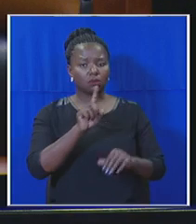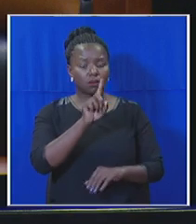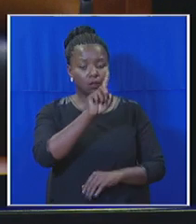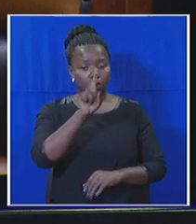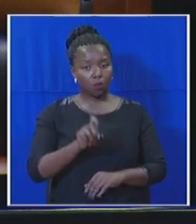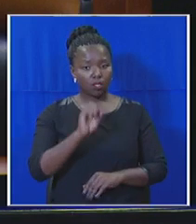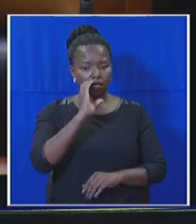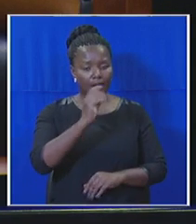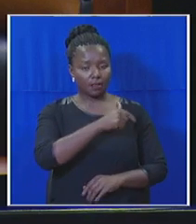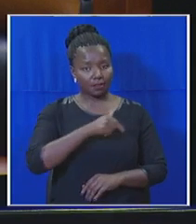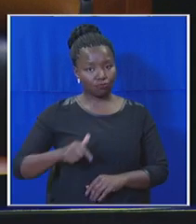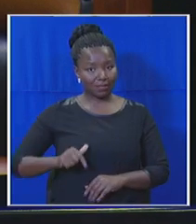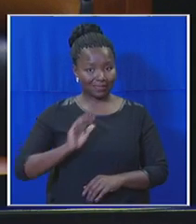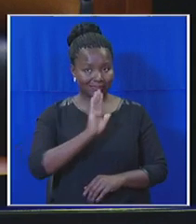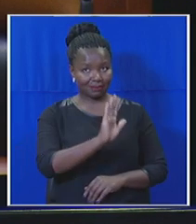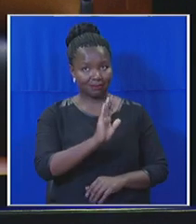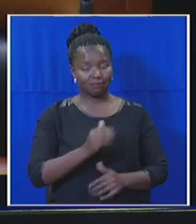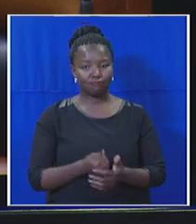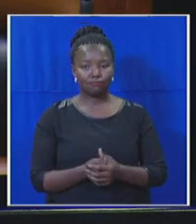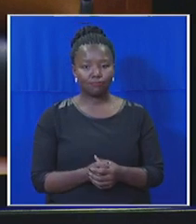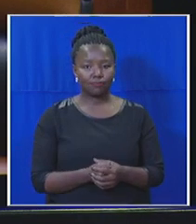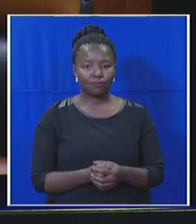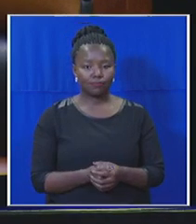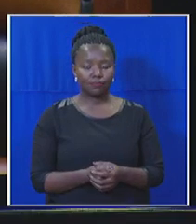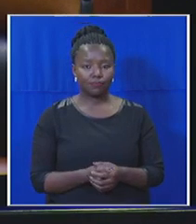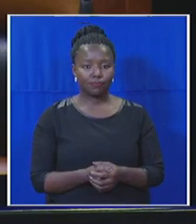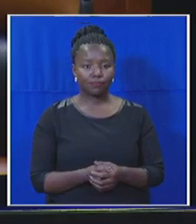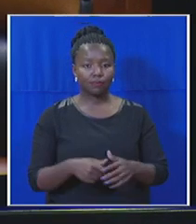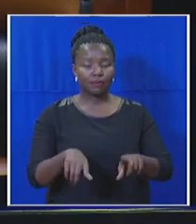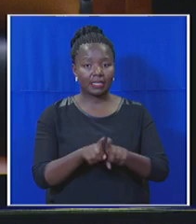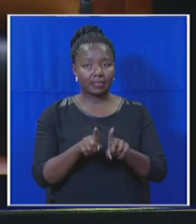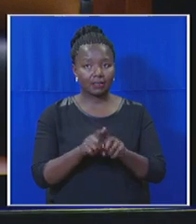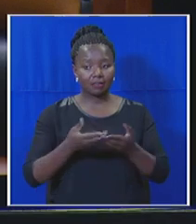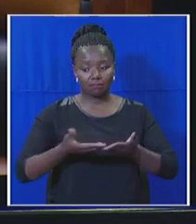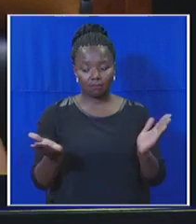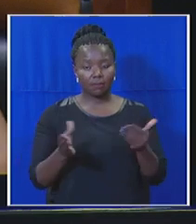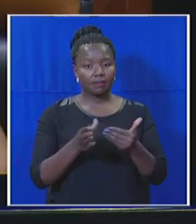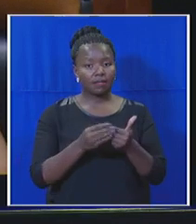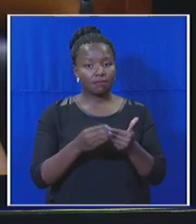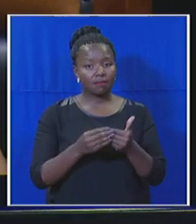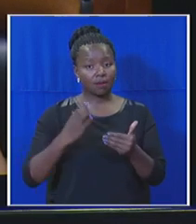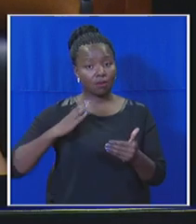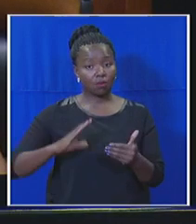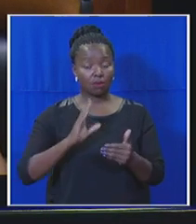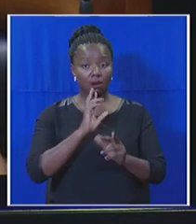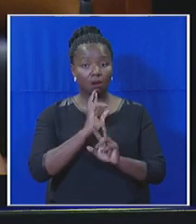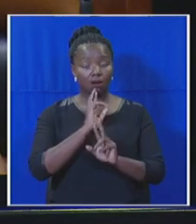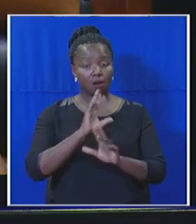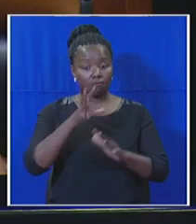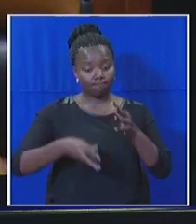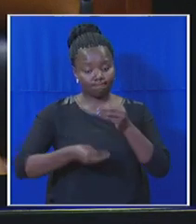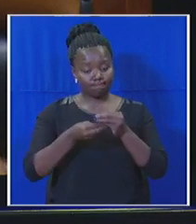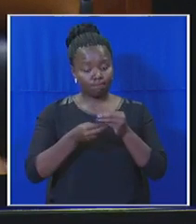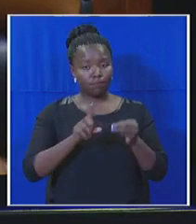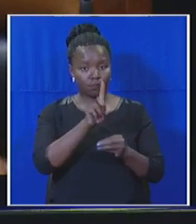the President. And of course, honorable members may press the talk button on their desks if